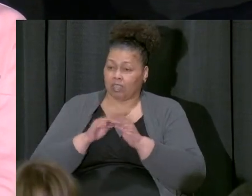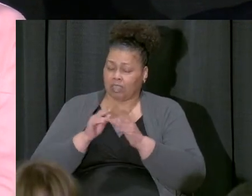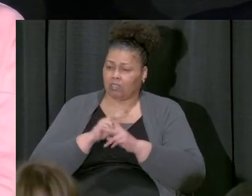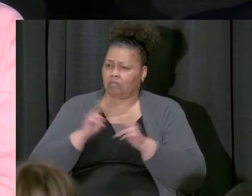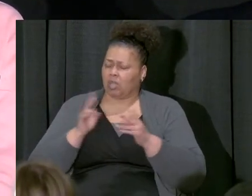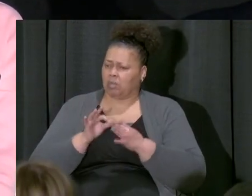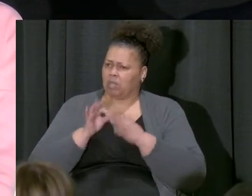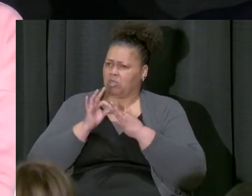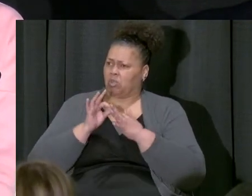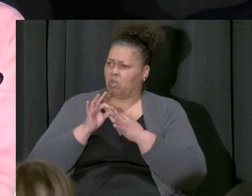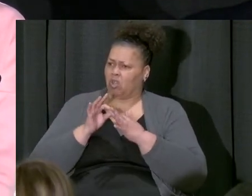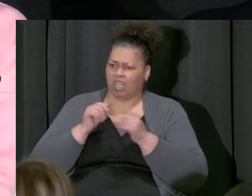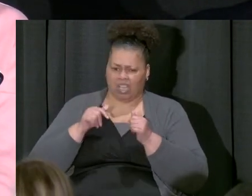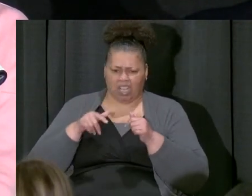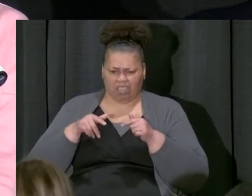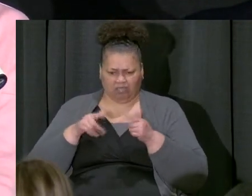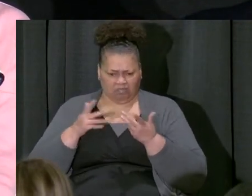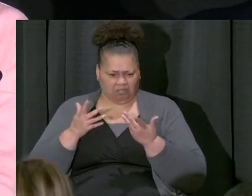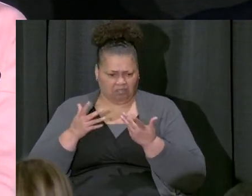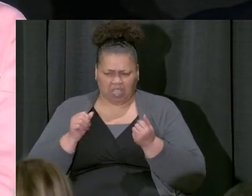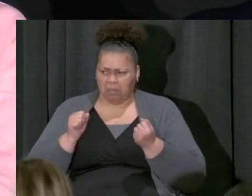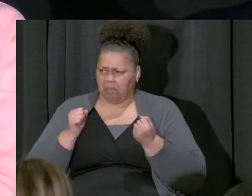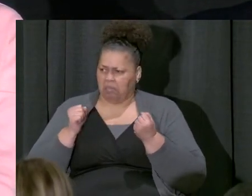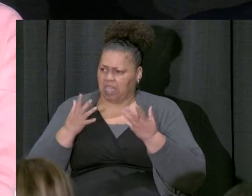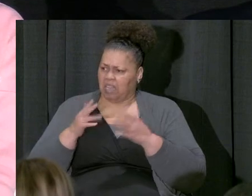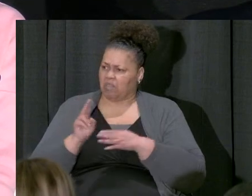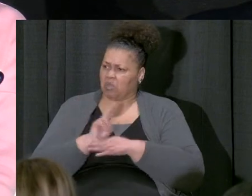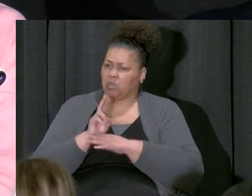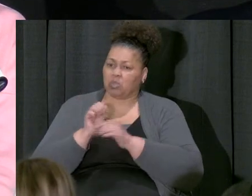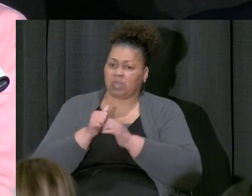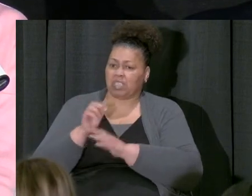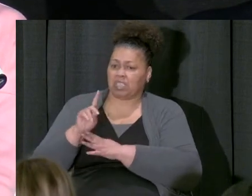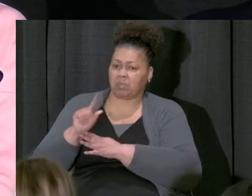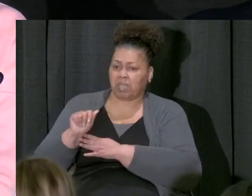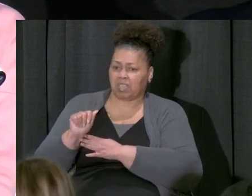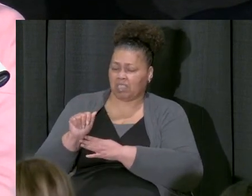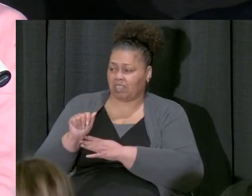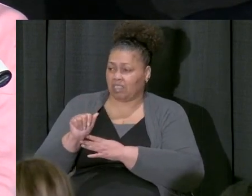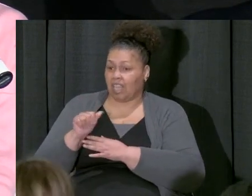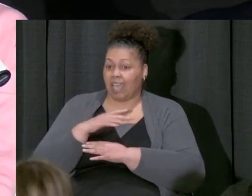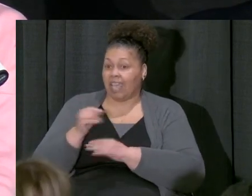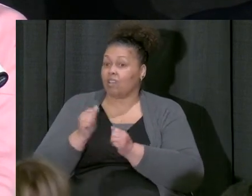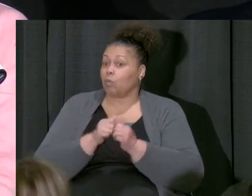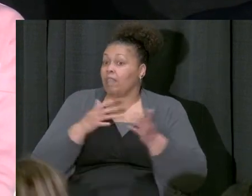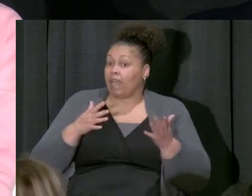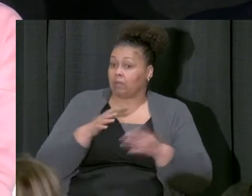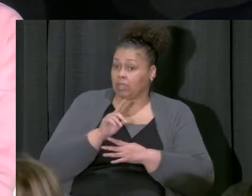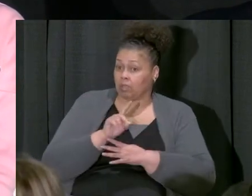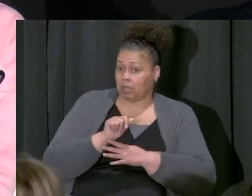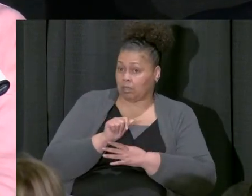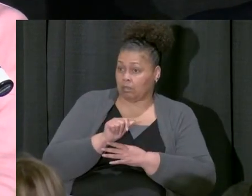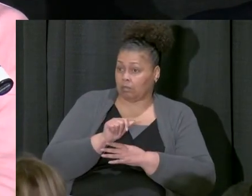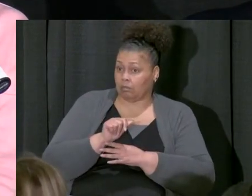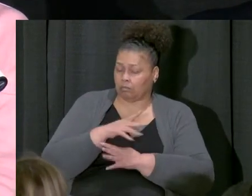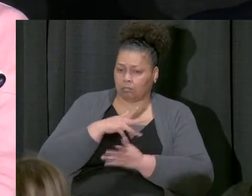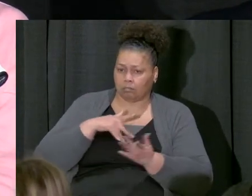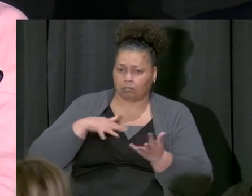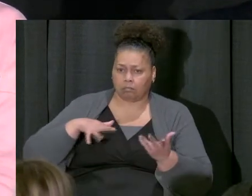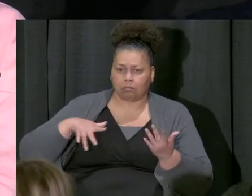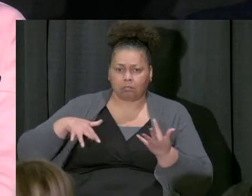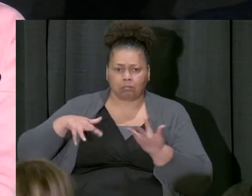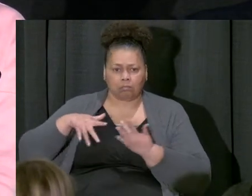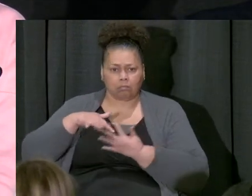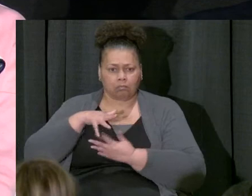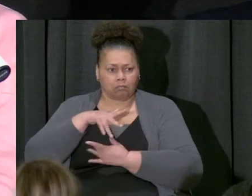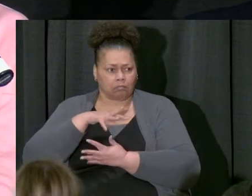special. A lot of, you know, users with disabilities and without disability get together.